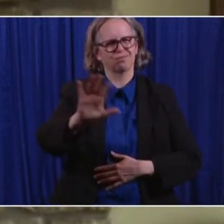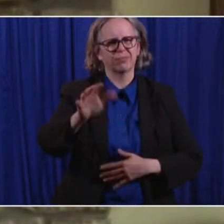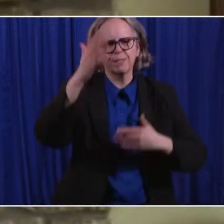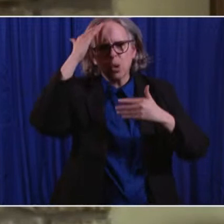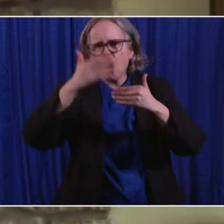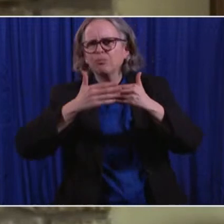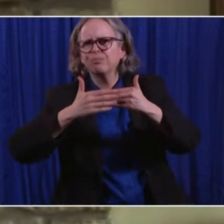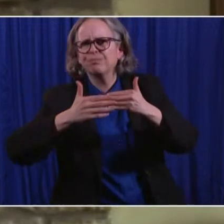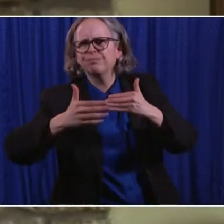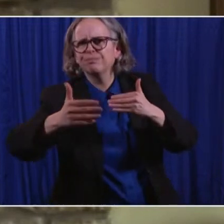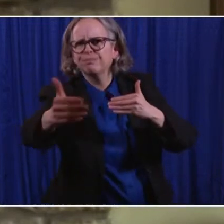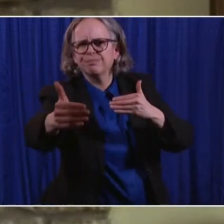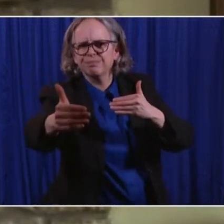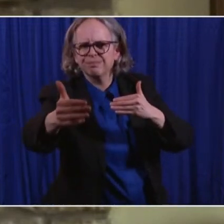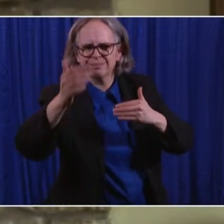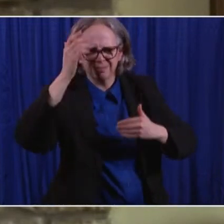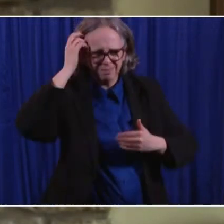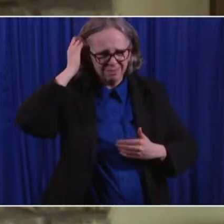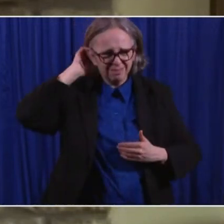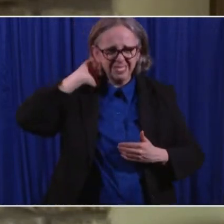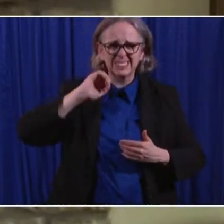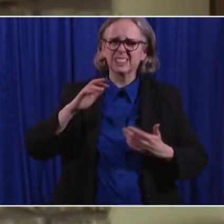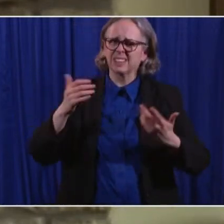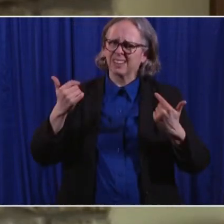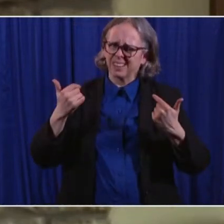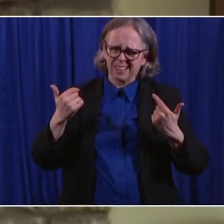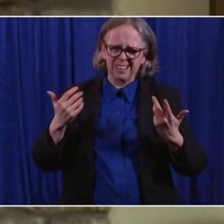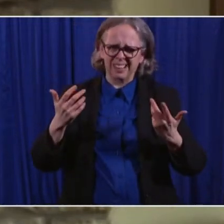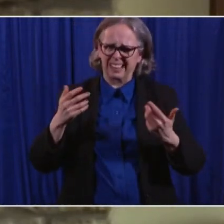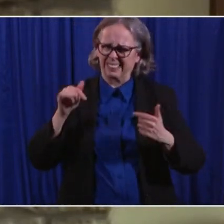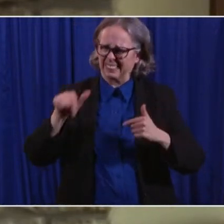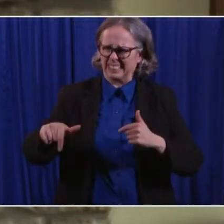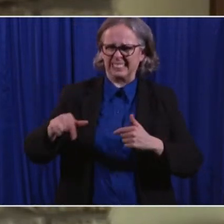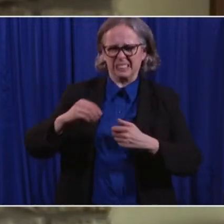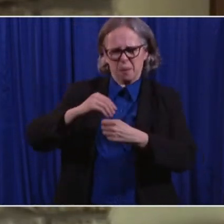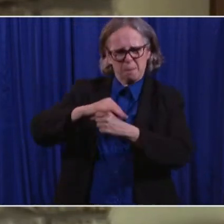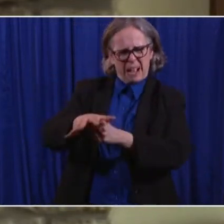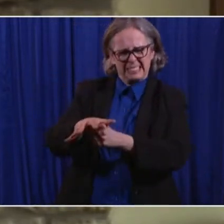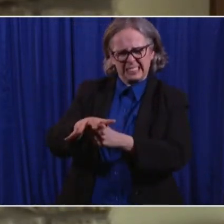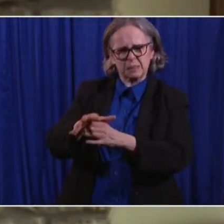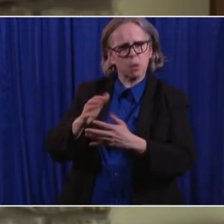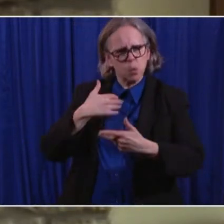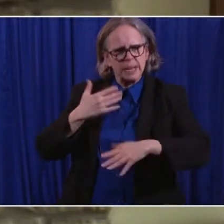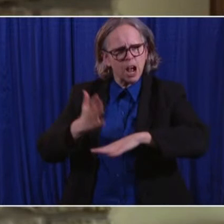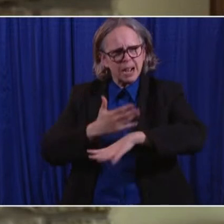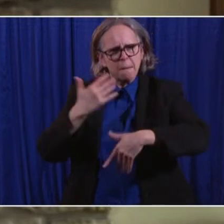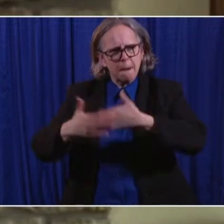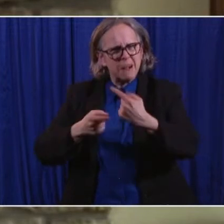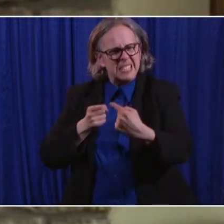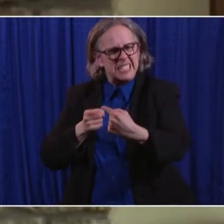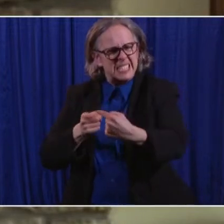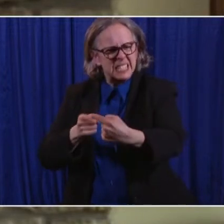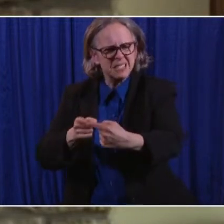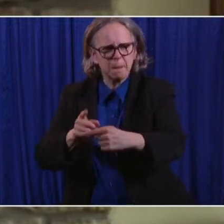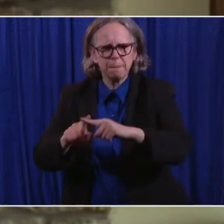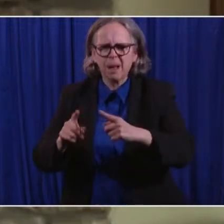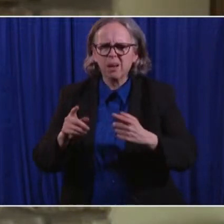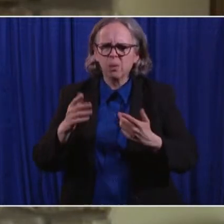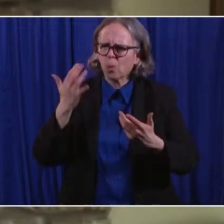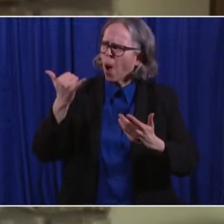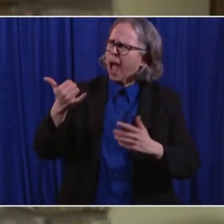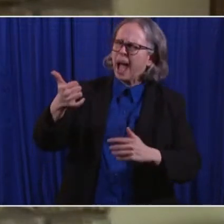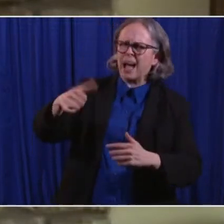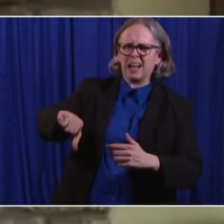pandemic. But I'm very concerned about the future. I'm very